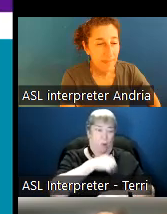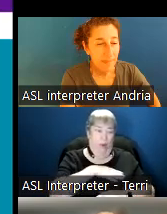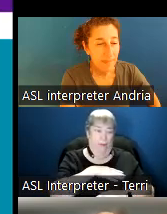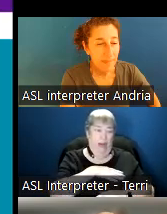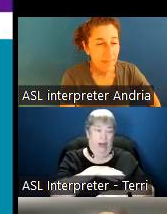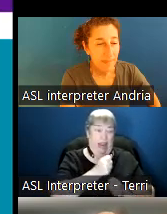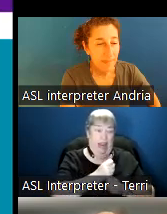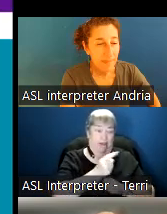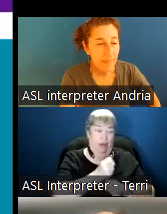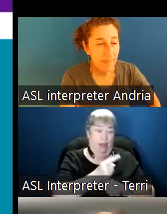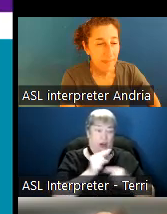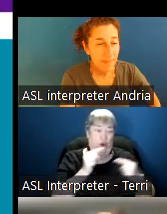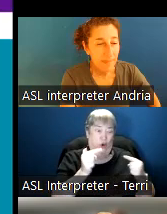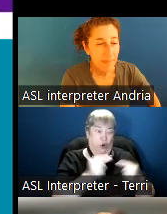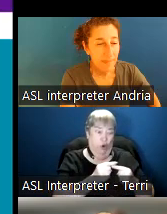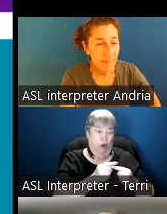hurt or injured,